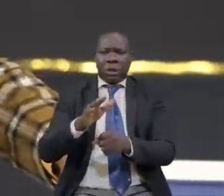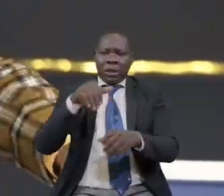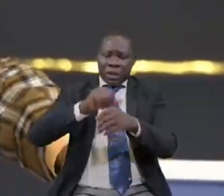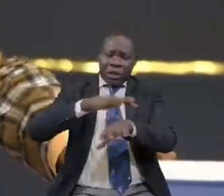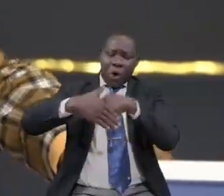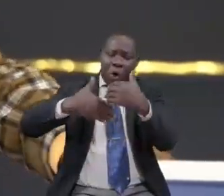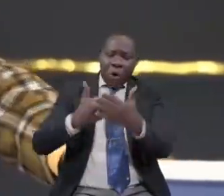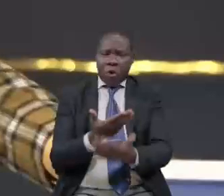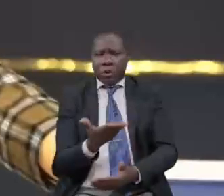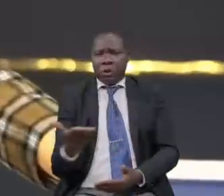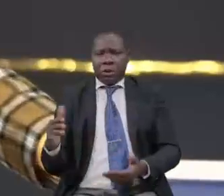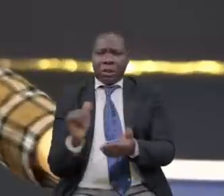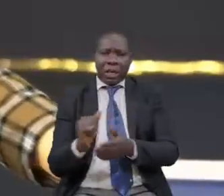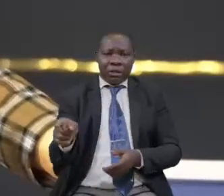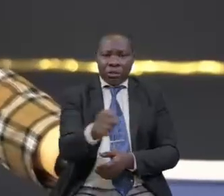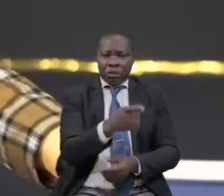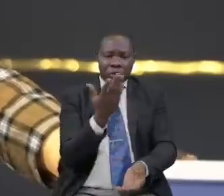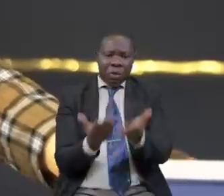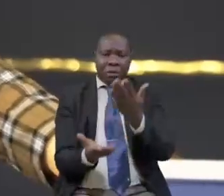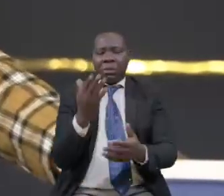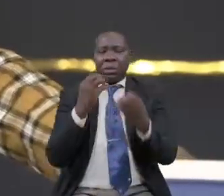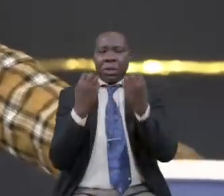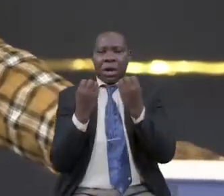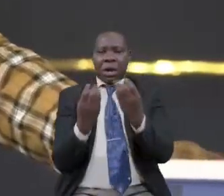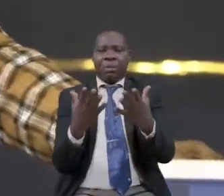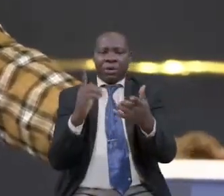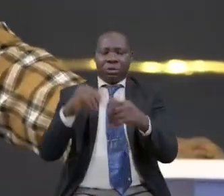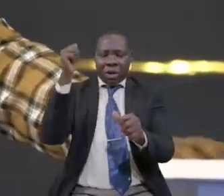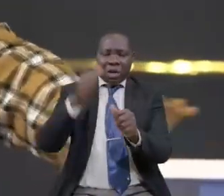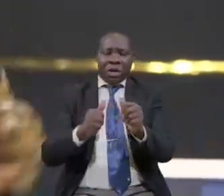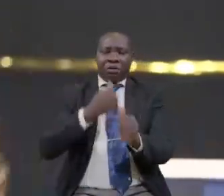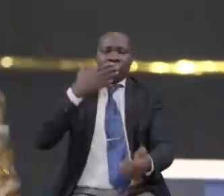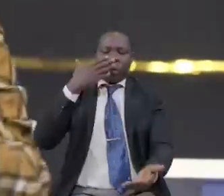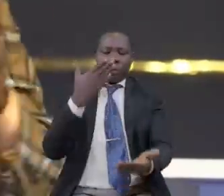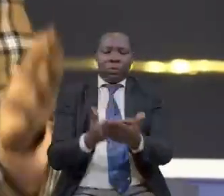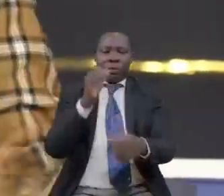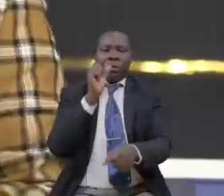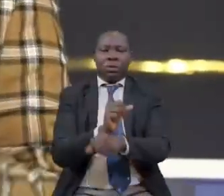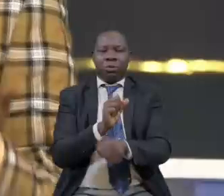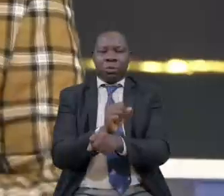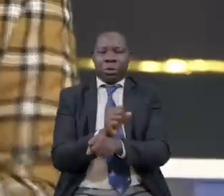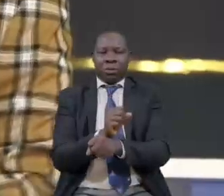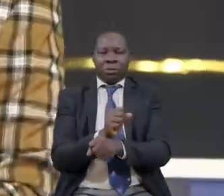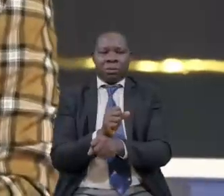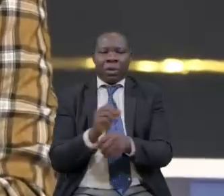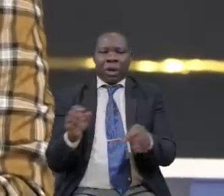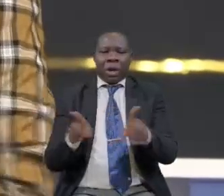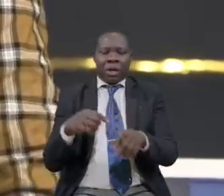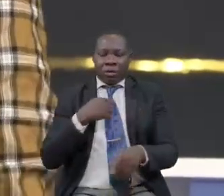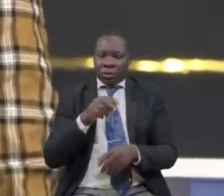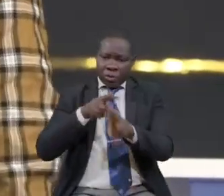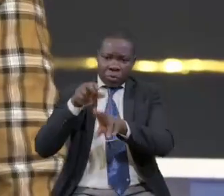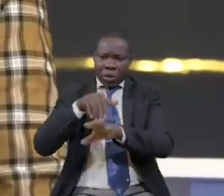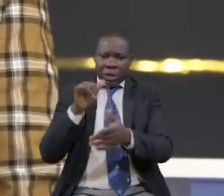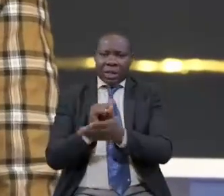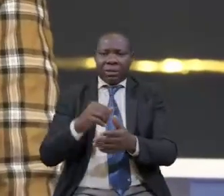ye may abound to every good work. As you look at that verse, and you think